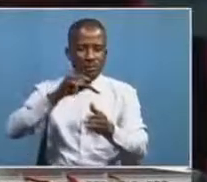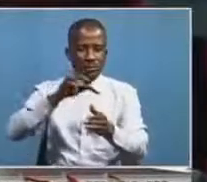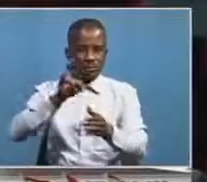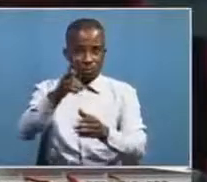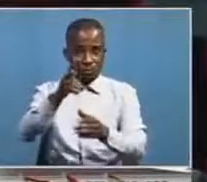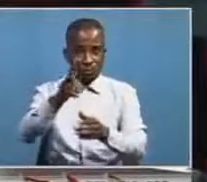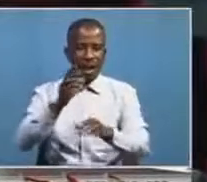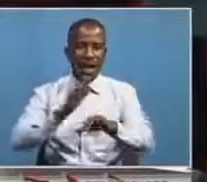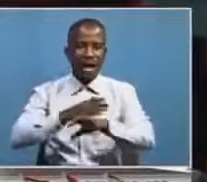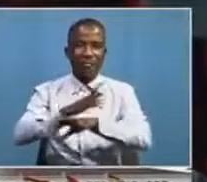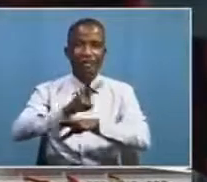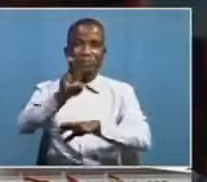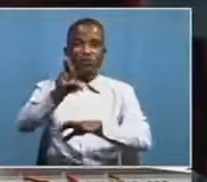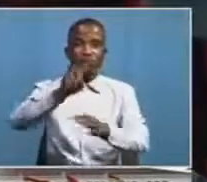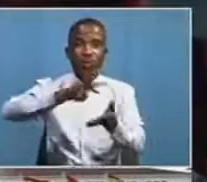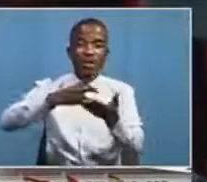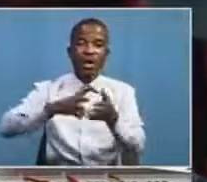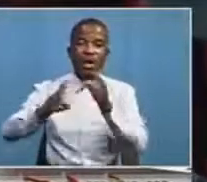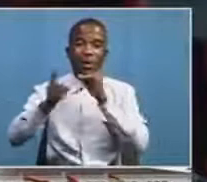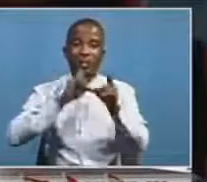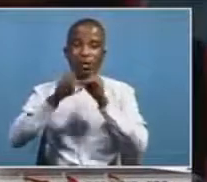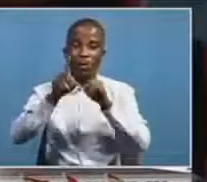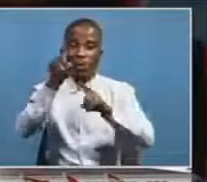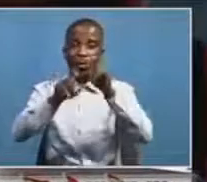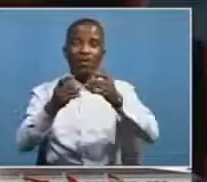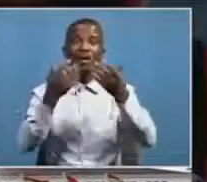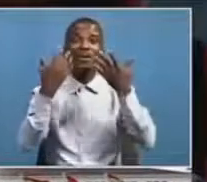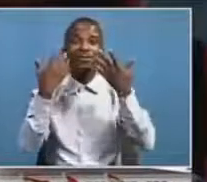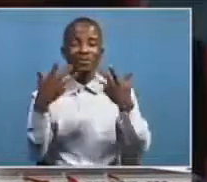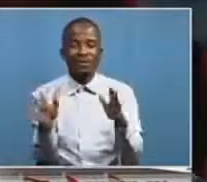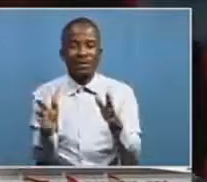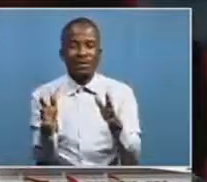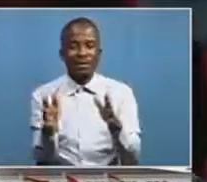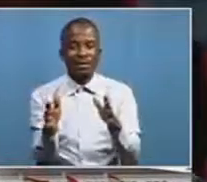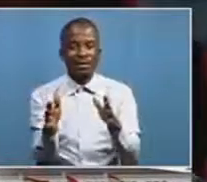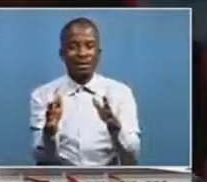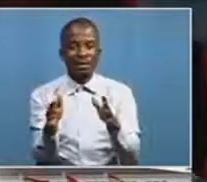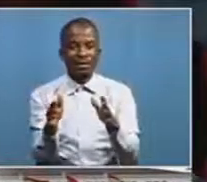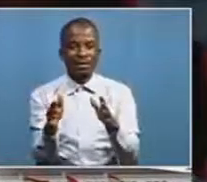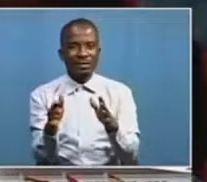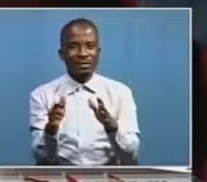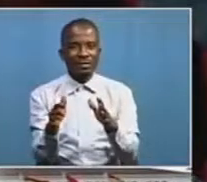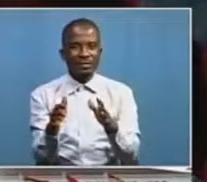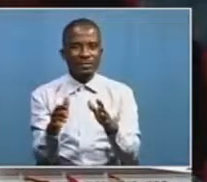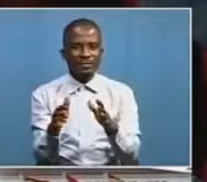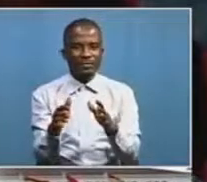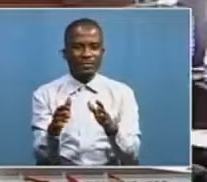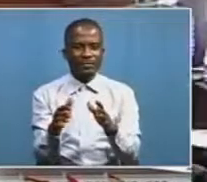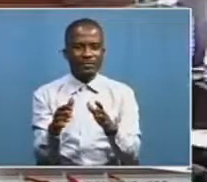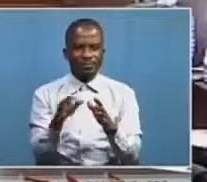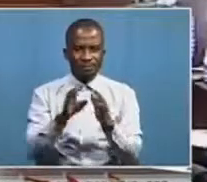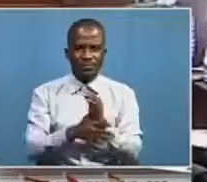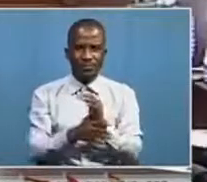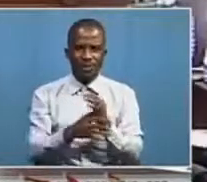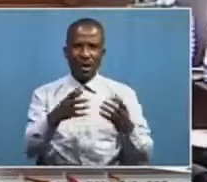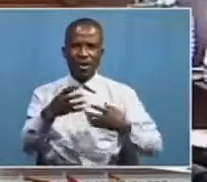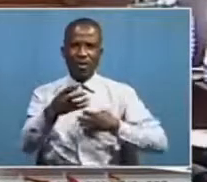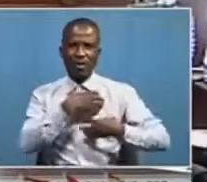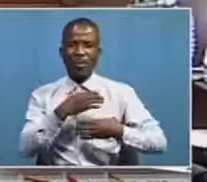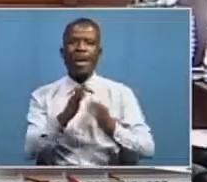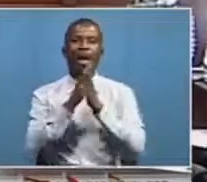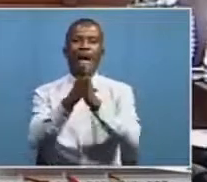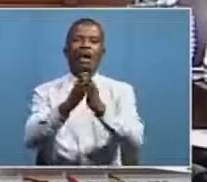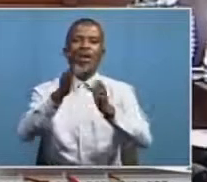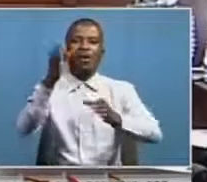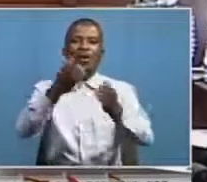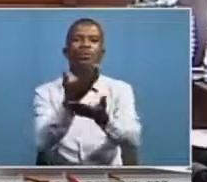After the 2 witnesses had completed their testimonies through the adoption of their witness statements and cross-examination, the petitioner prayed the court